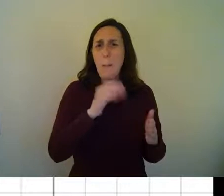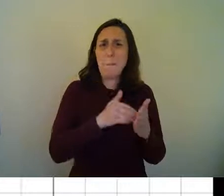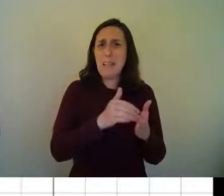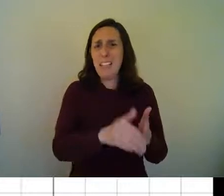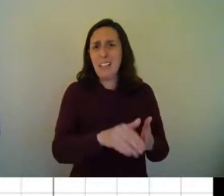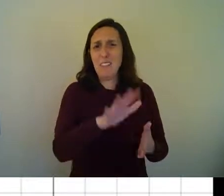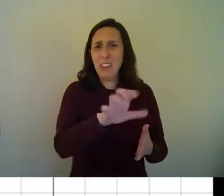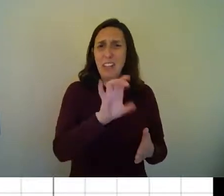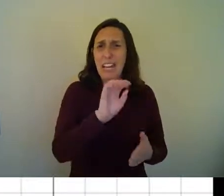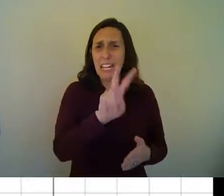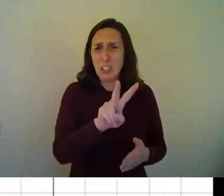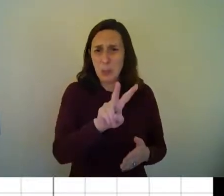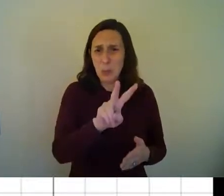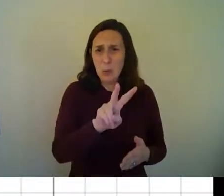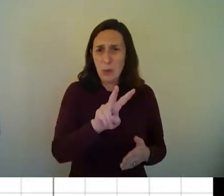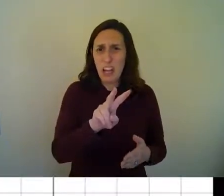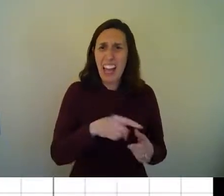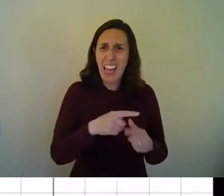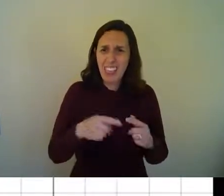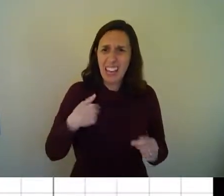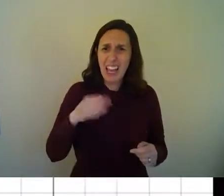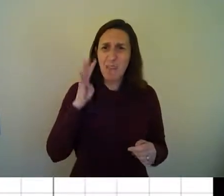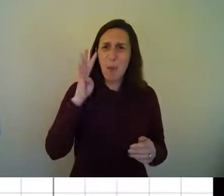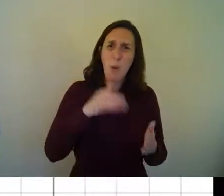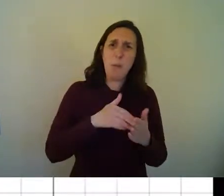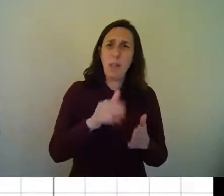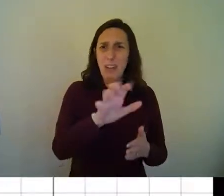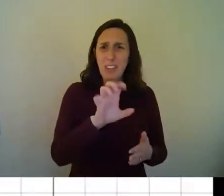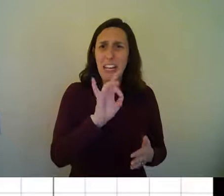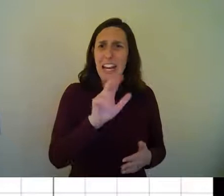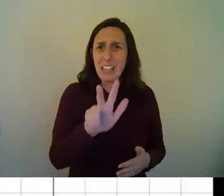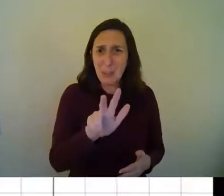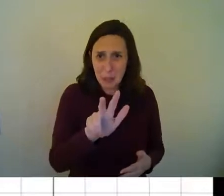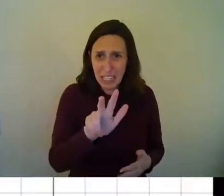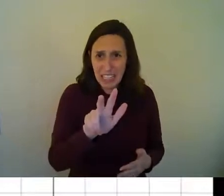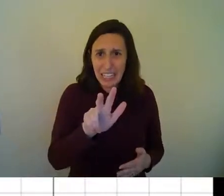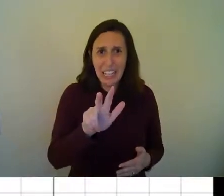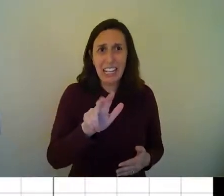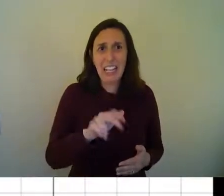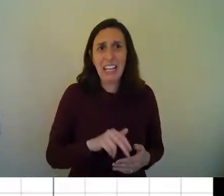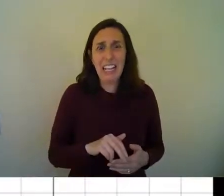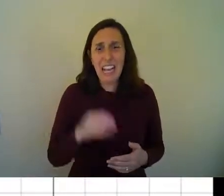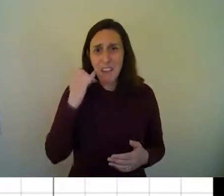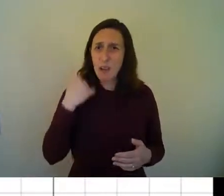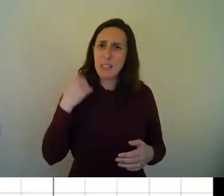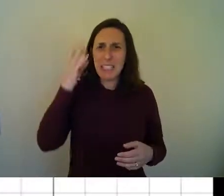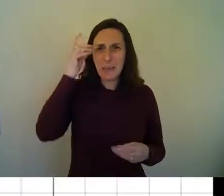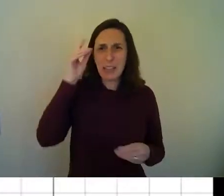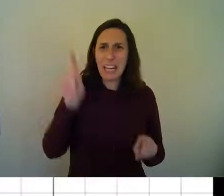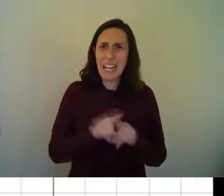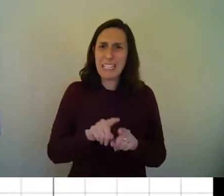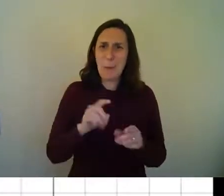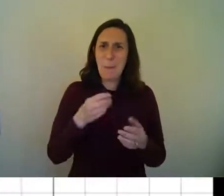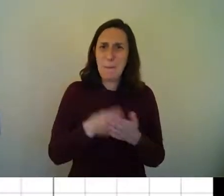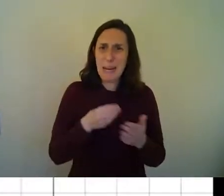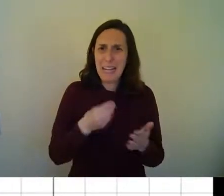4,582, and I go to 4,583, if I subtracted 1 from that, and that was money for me, I wouldn't care about that